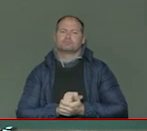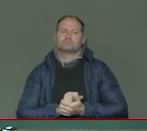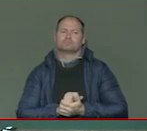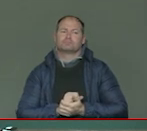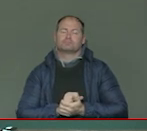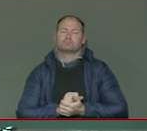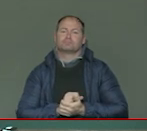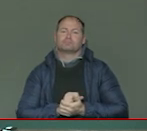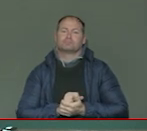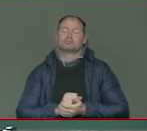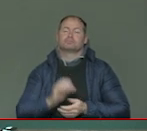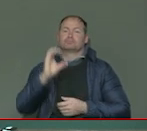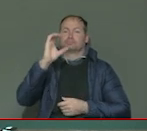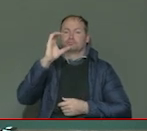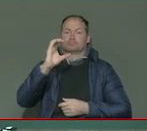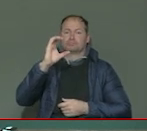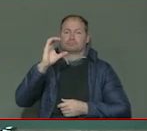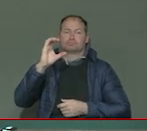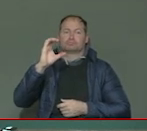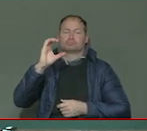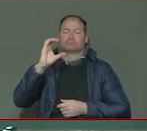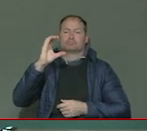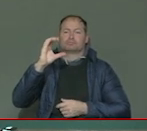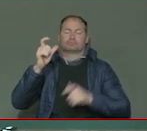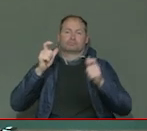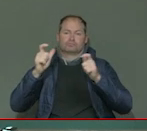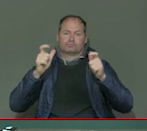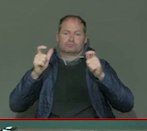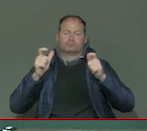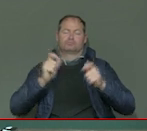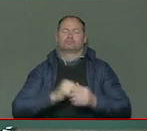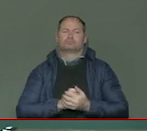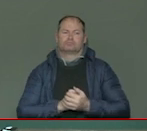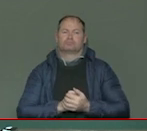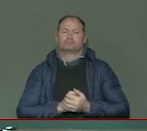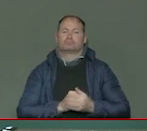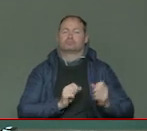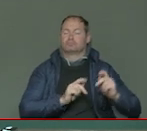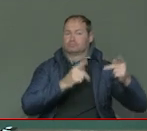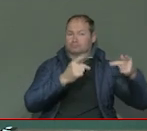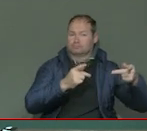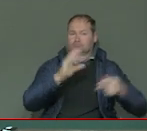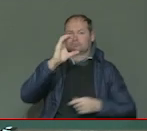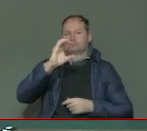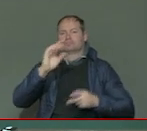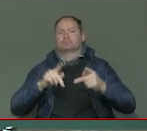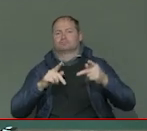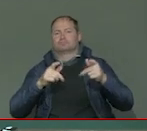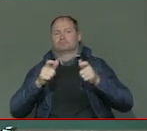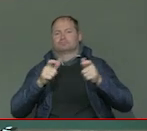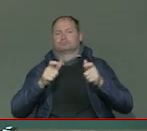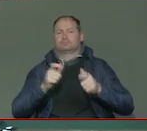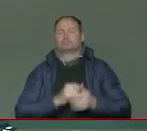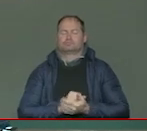Then it's creditors control. If they say to a supplier, you know it will be creditors control. All right?